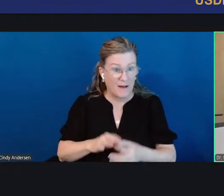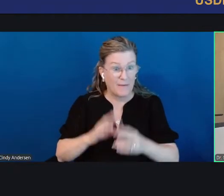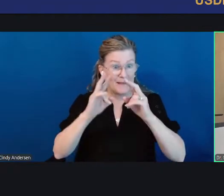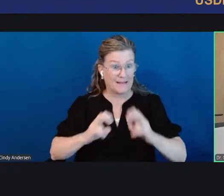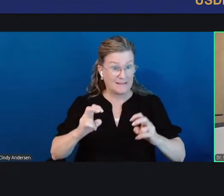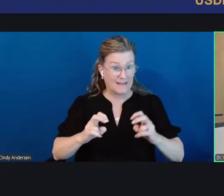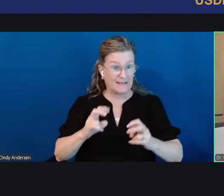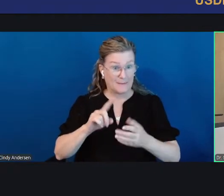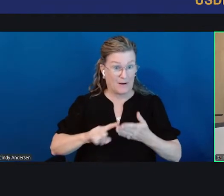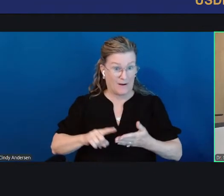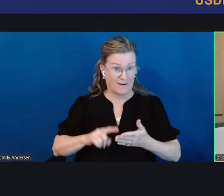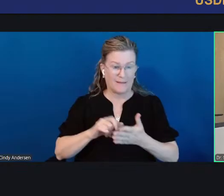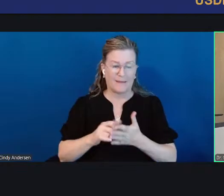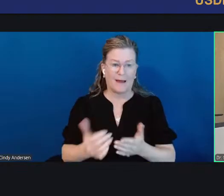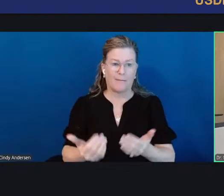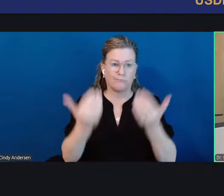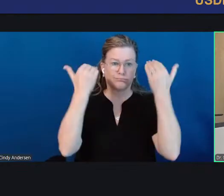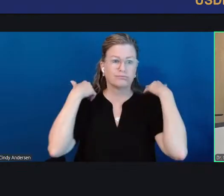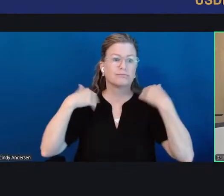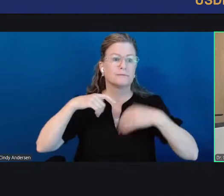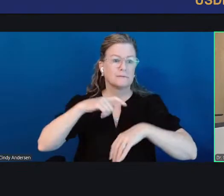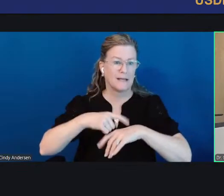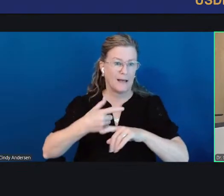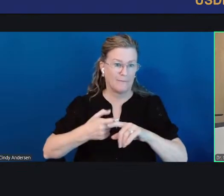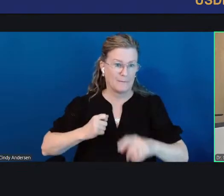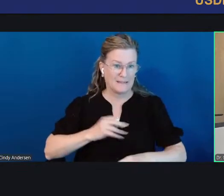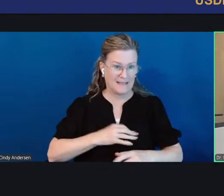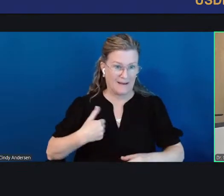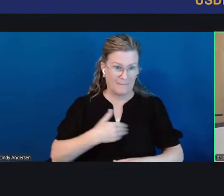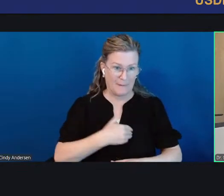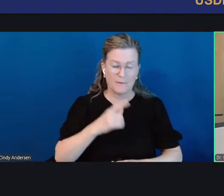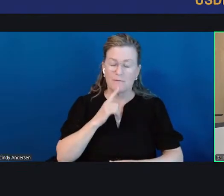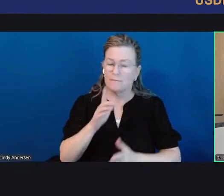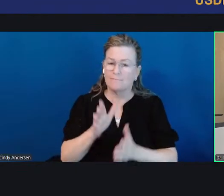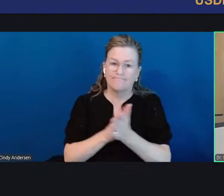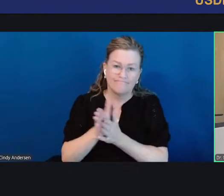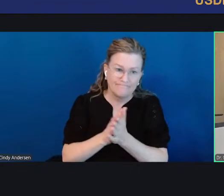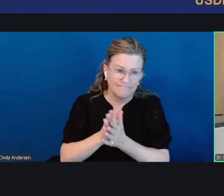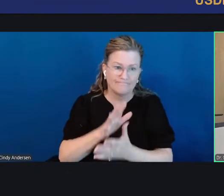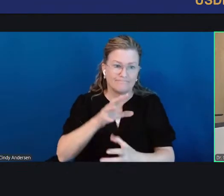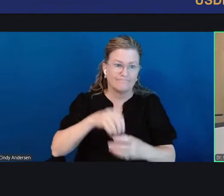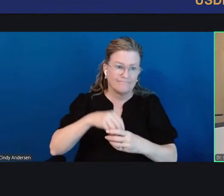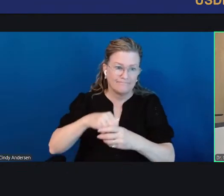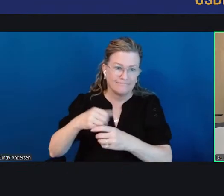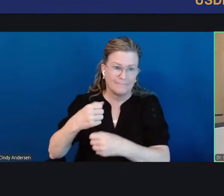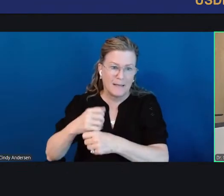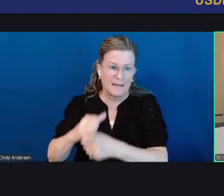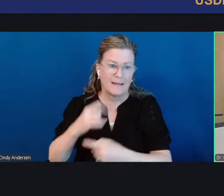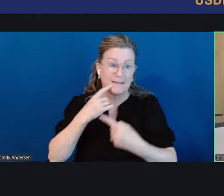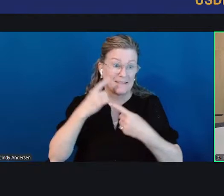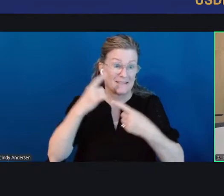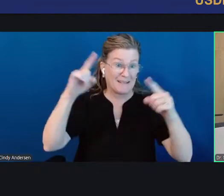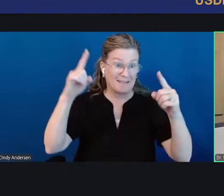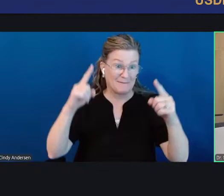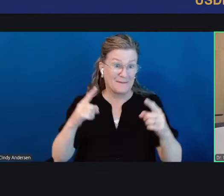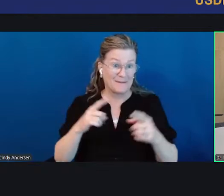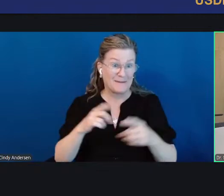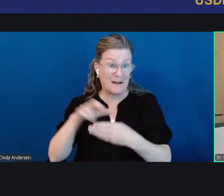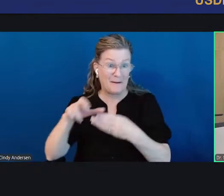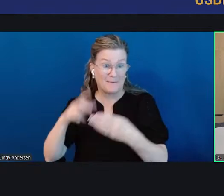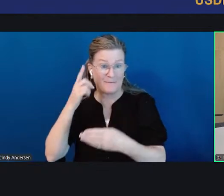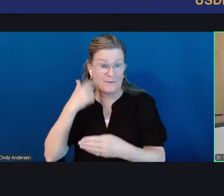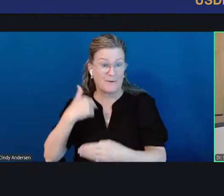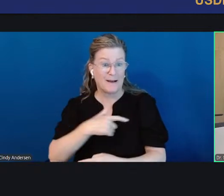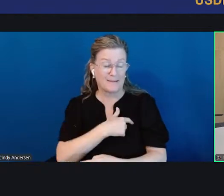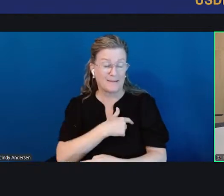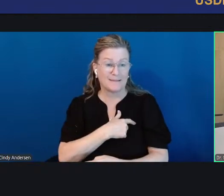lot of time from our staff members, and they are anxiously engaged in making that a successful outcome for us and